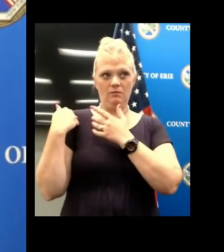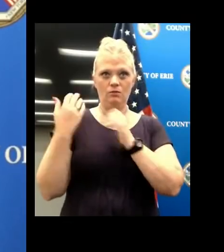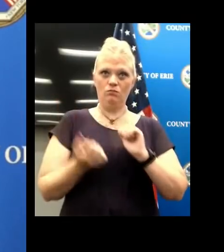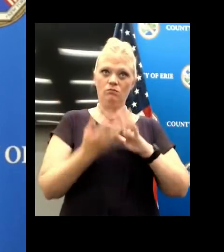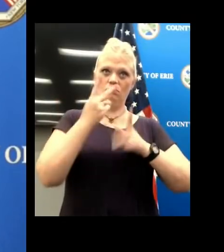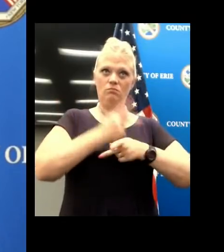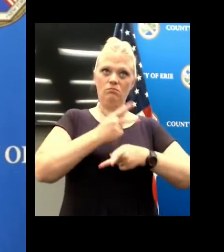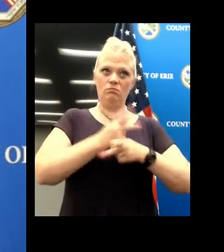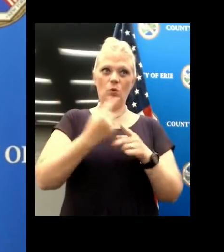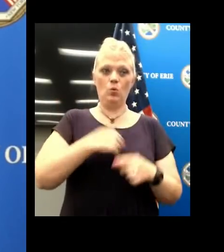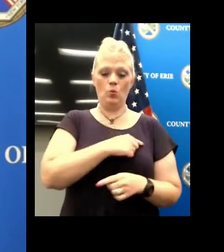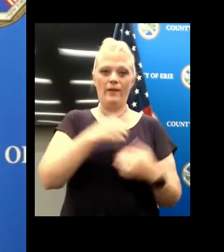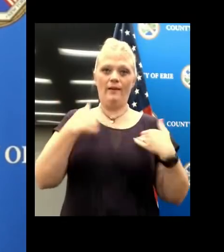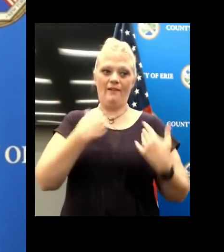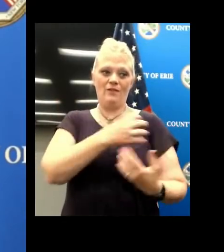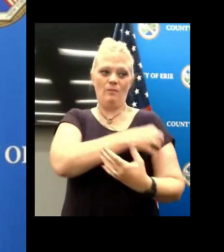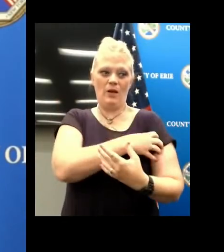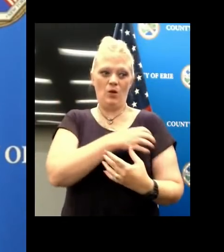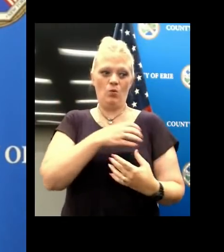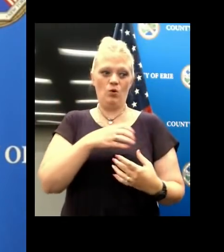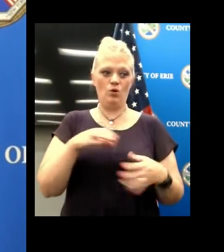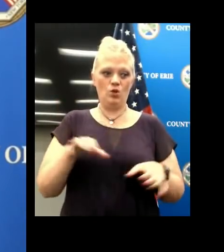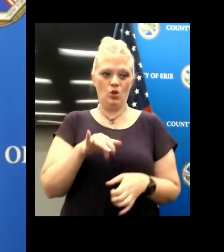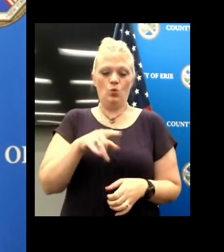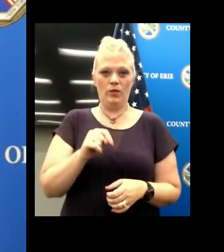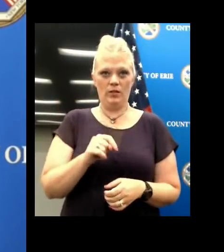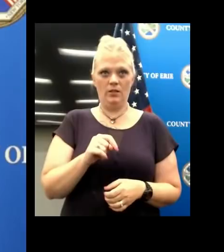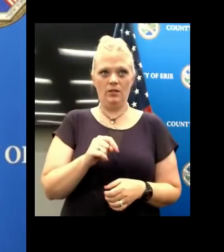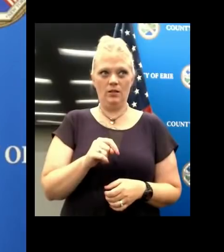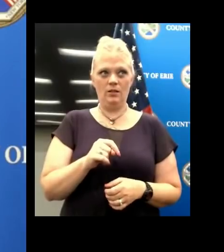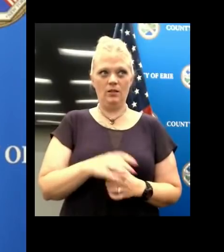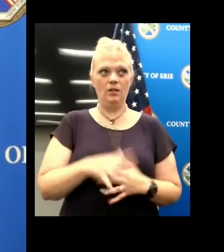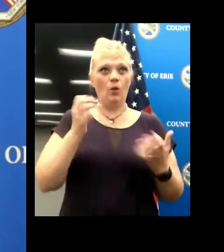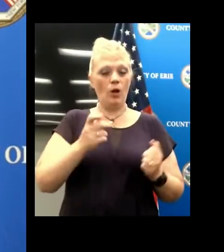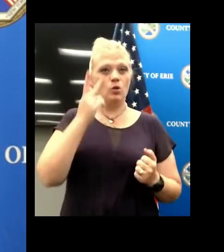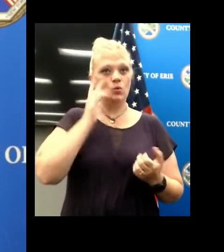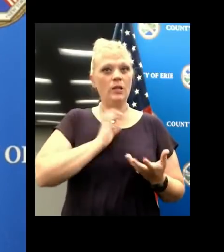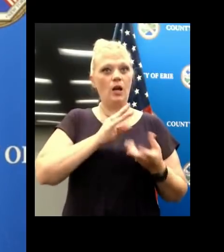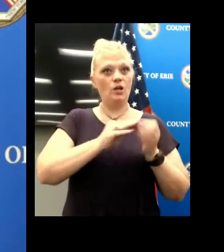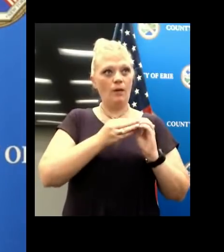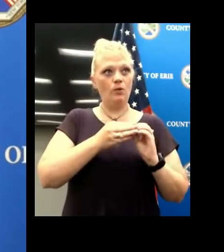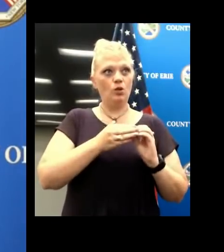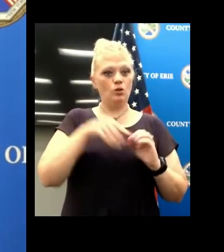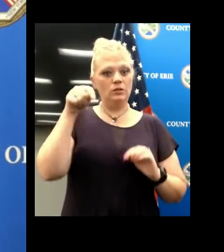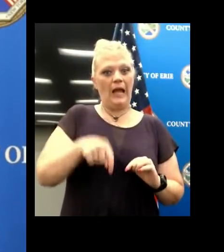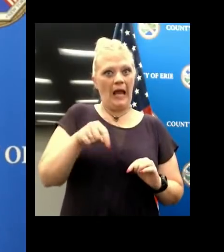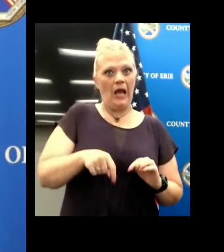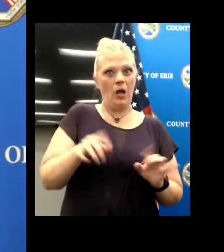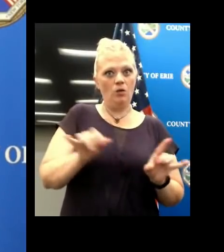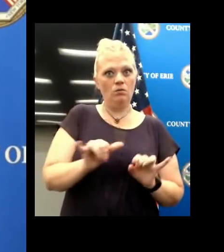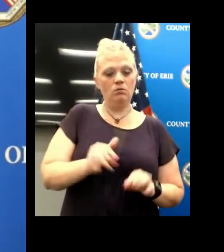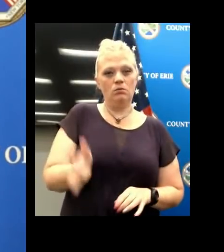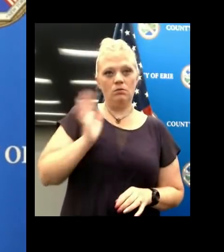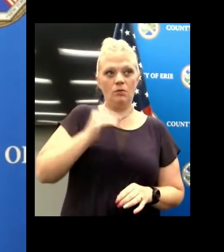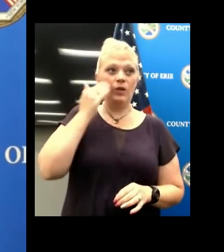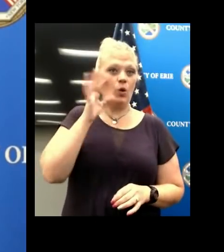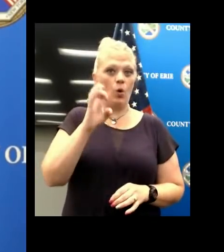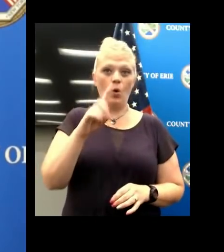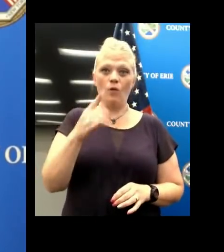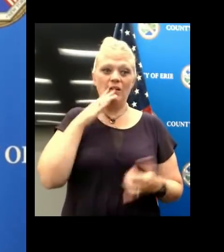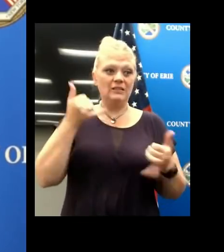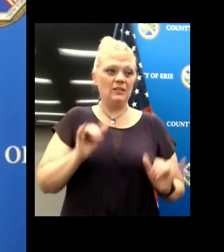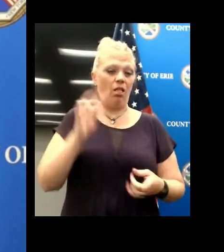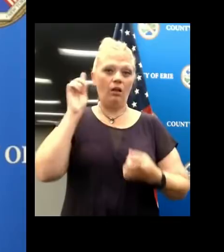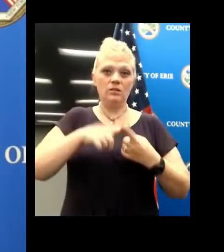this. We have the power to do it. I want to see our numbers go down. I want to see where we were. We know that COVID's still going to be around until they